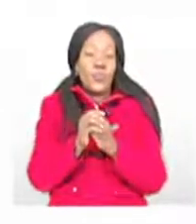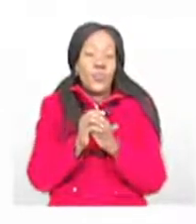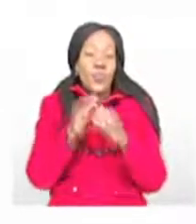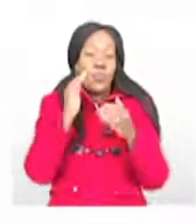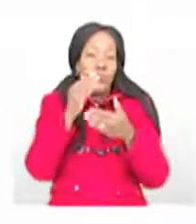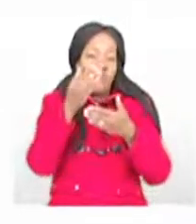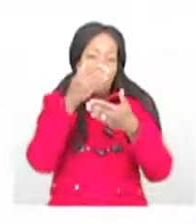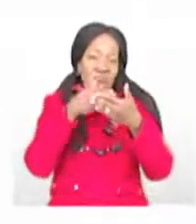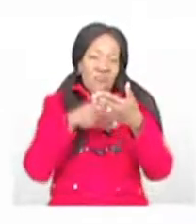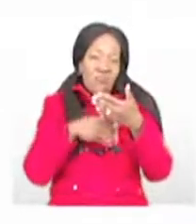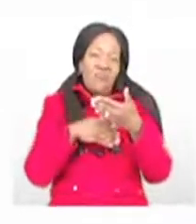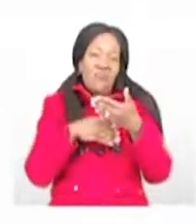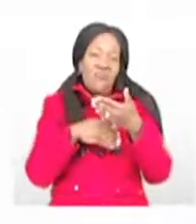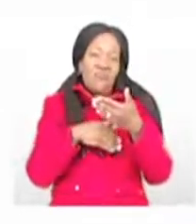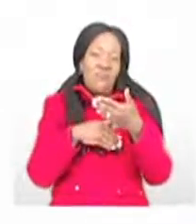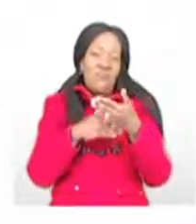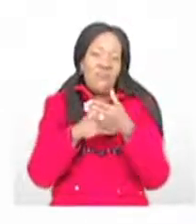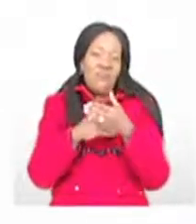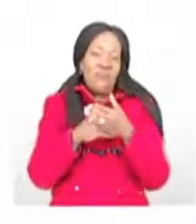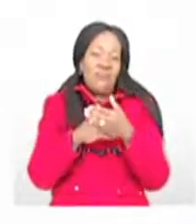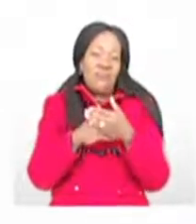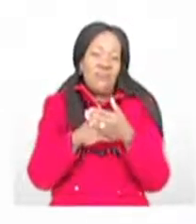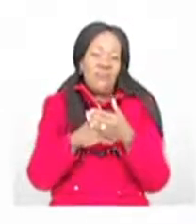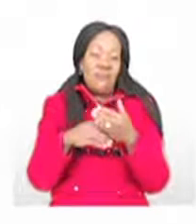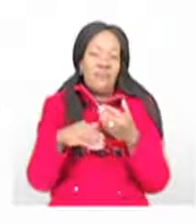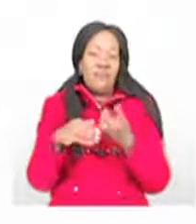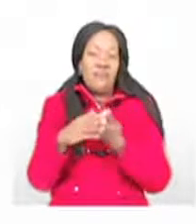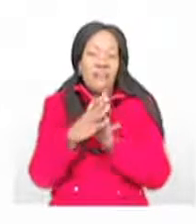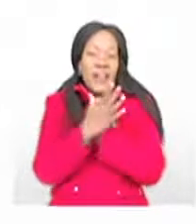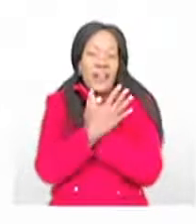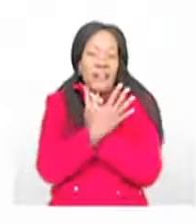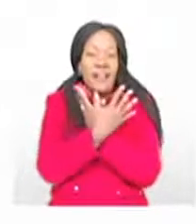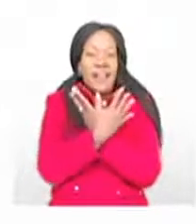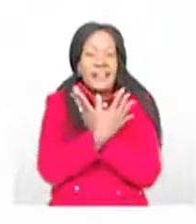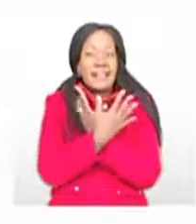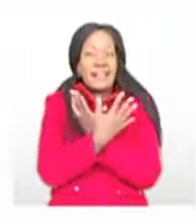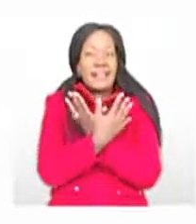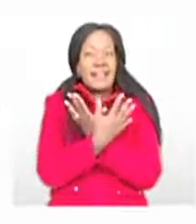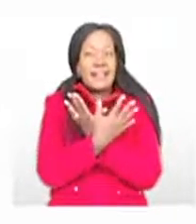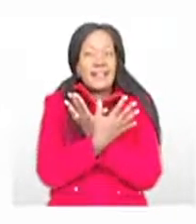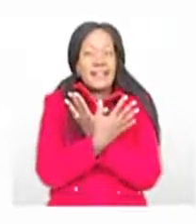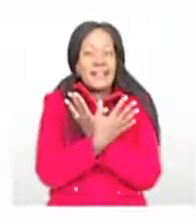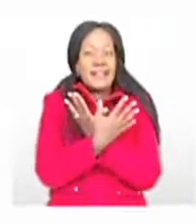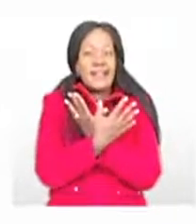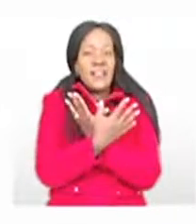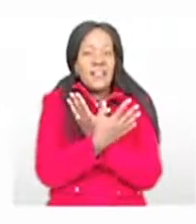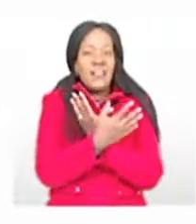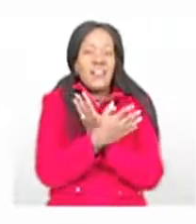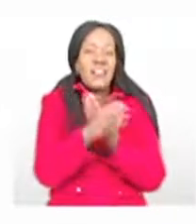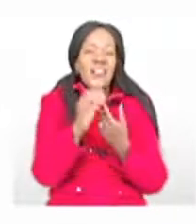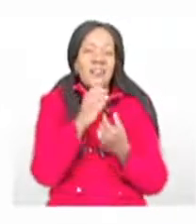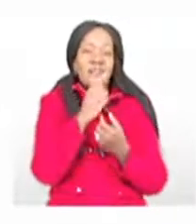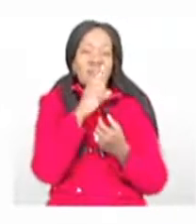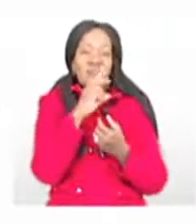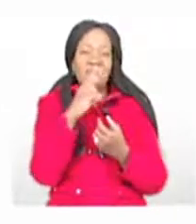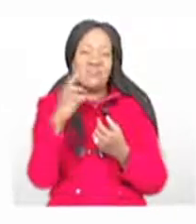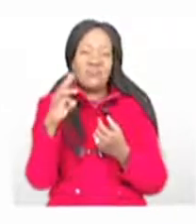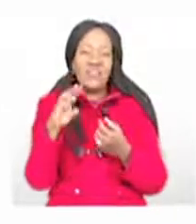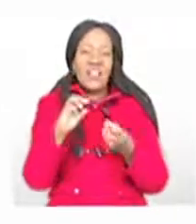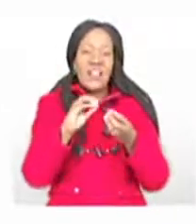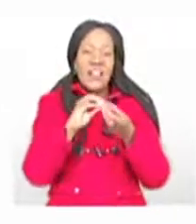next picture. The next picture we have butterflies. Count the number of